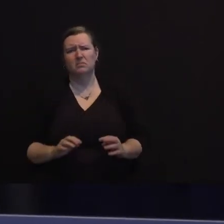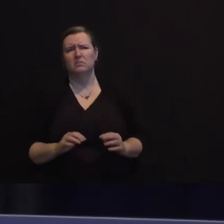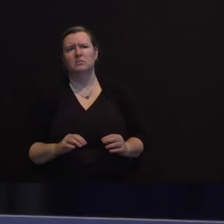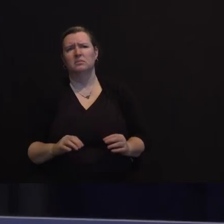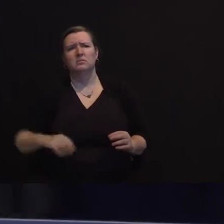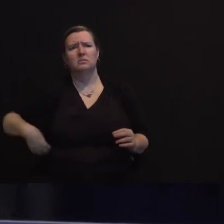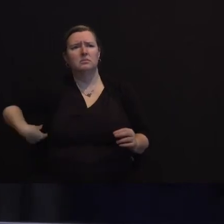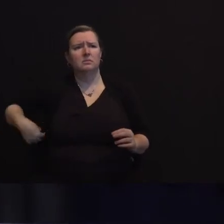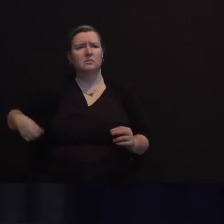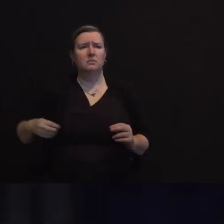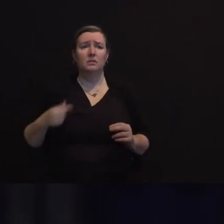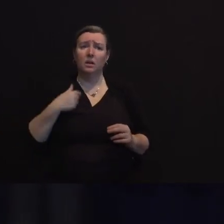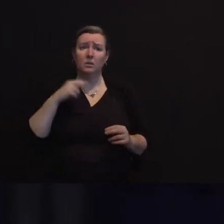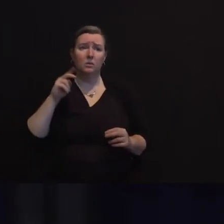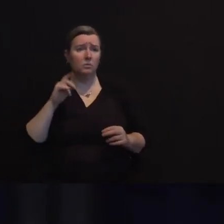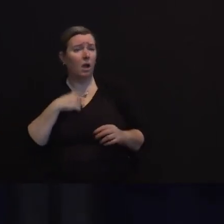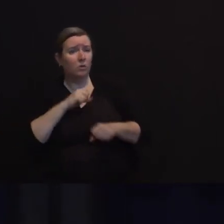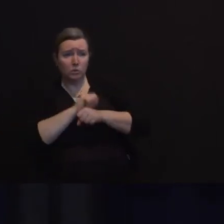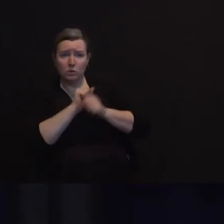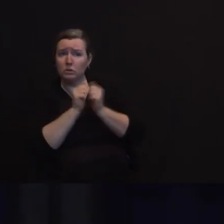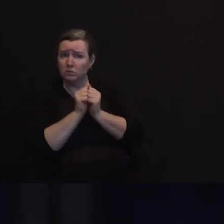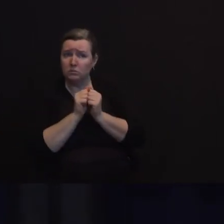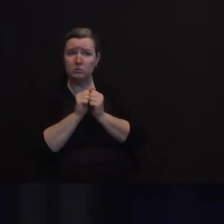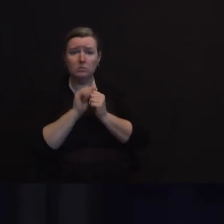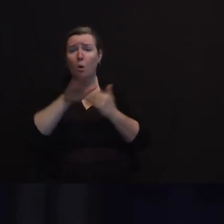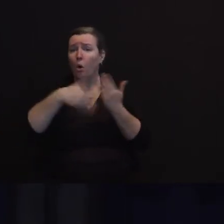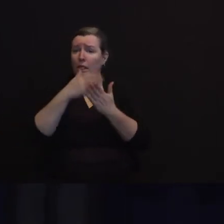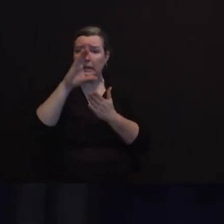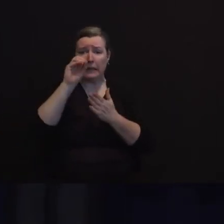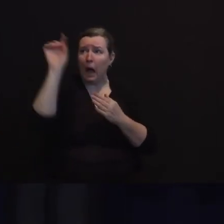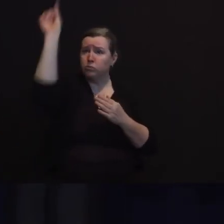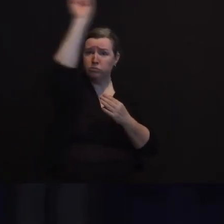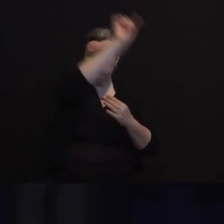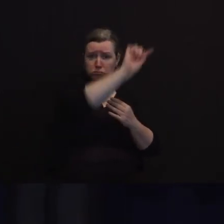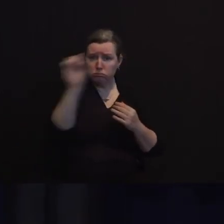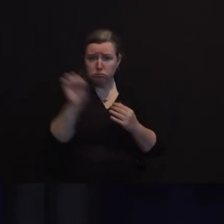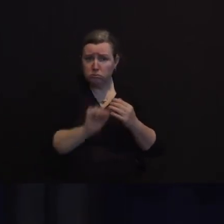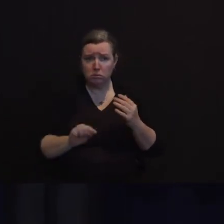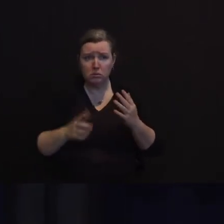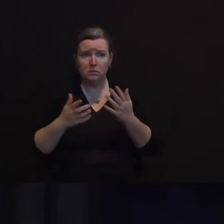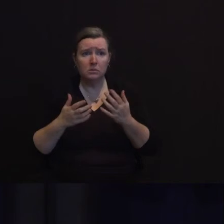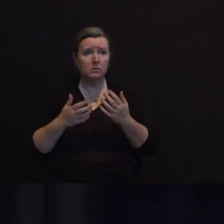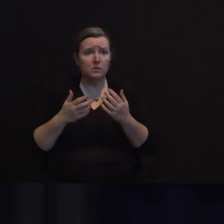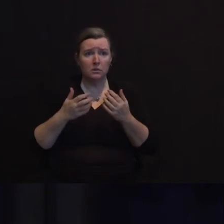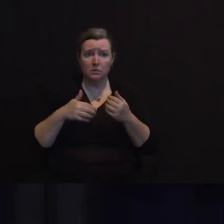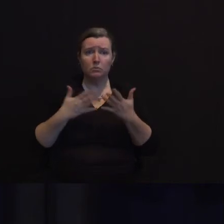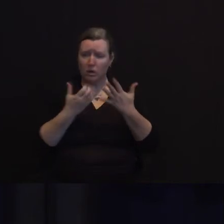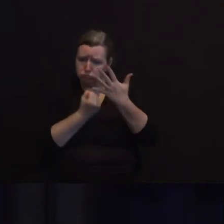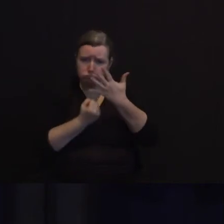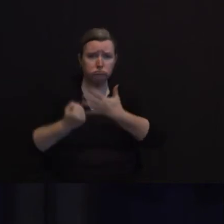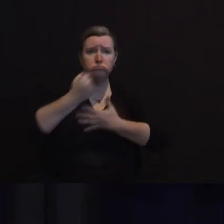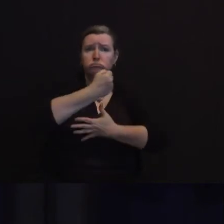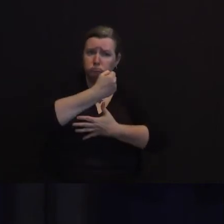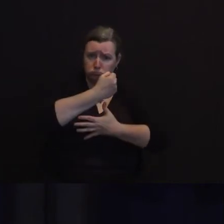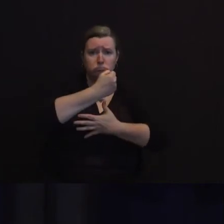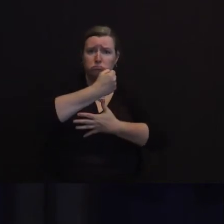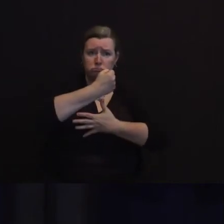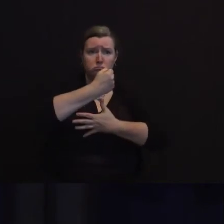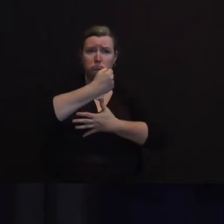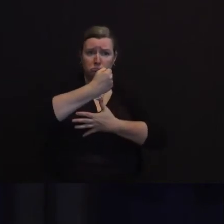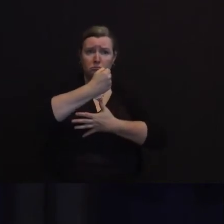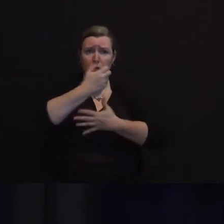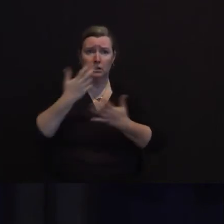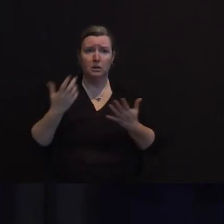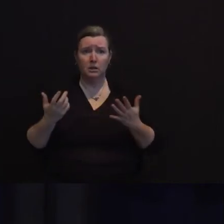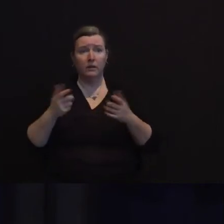priority to individuals that live, work, and study in their county. And if other individuals show up, they're to take their name, their